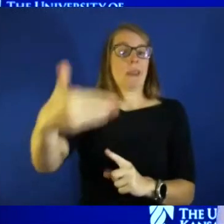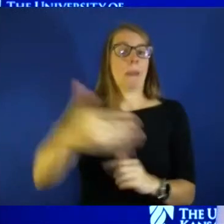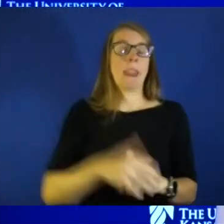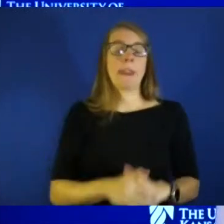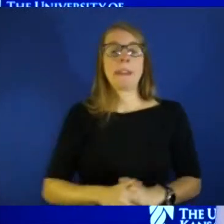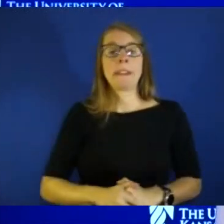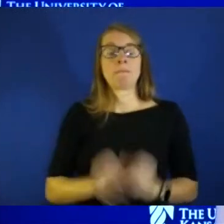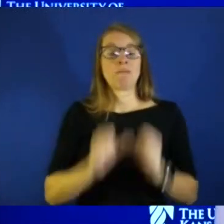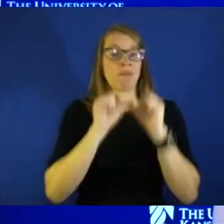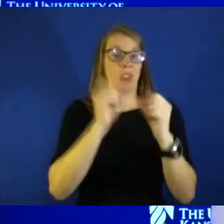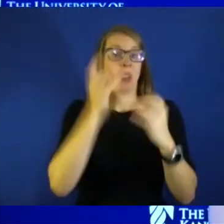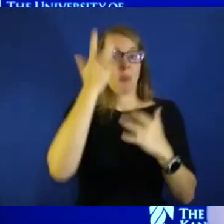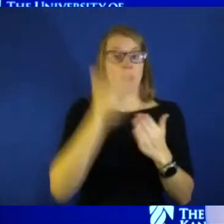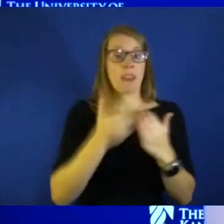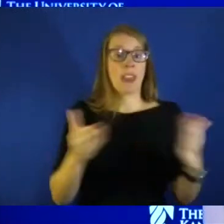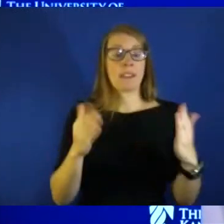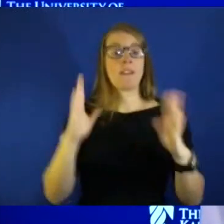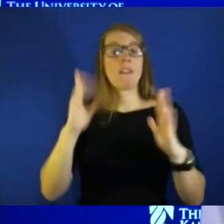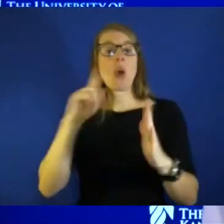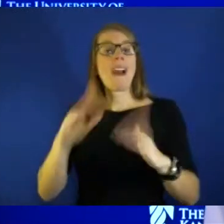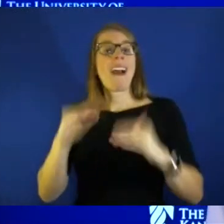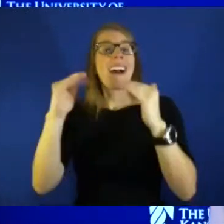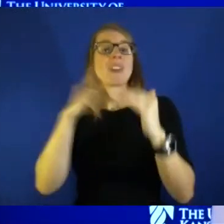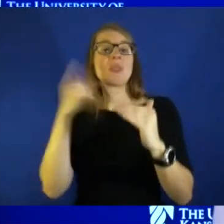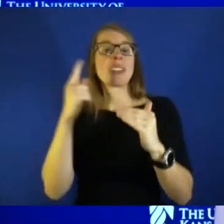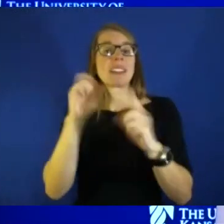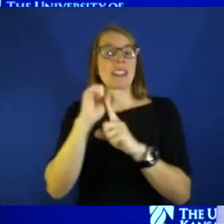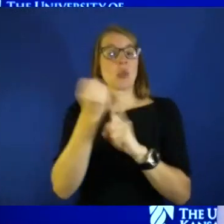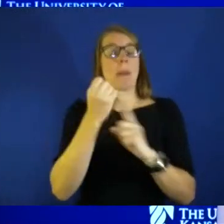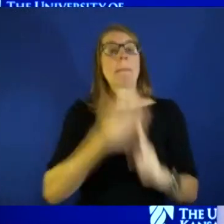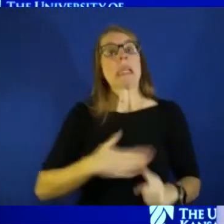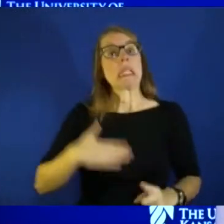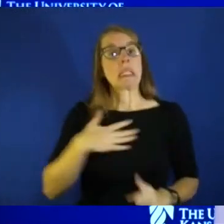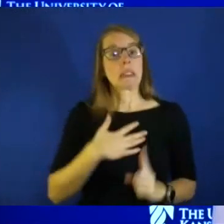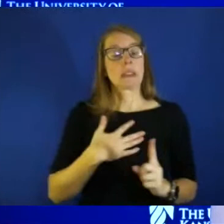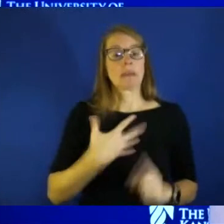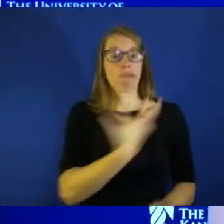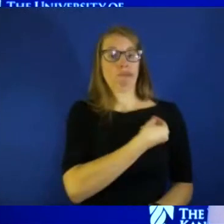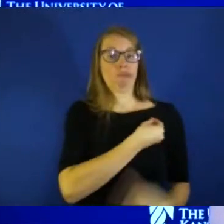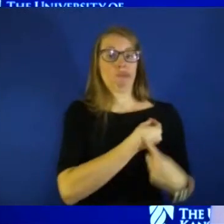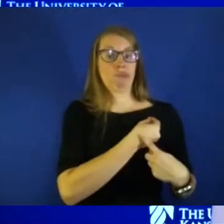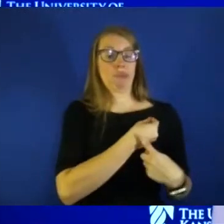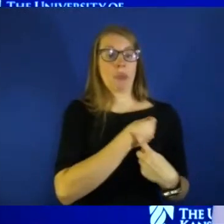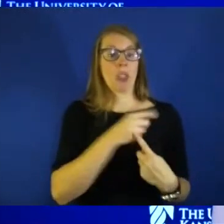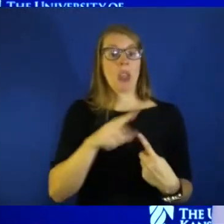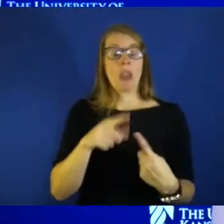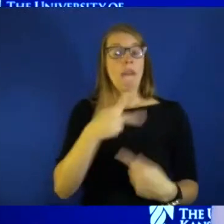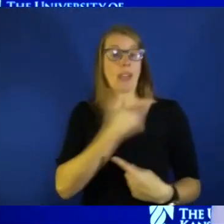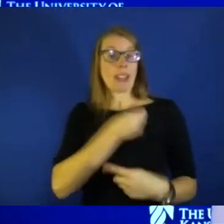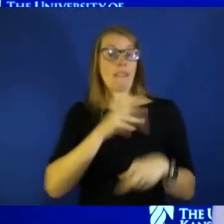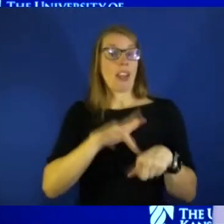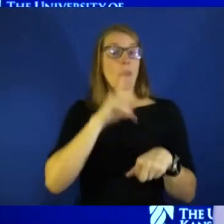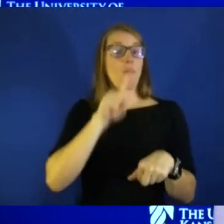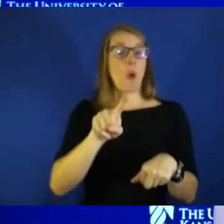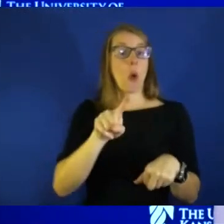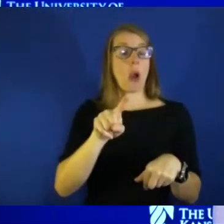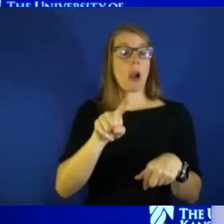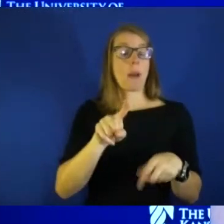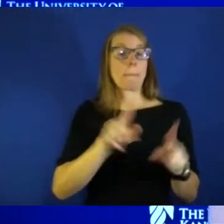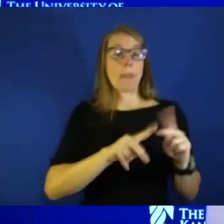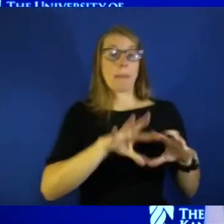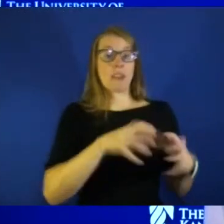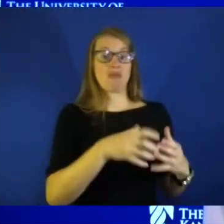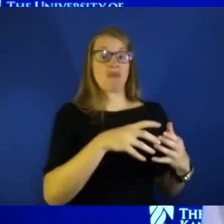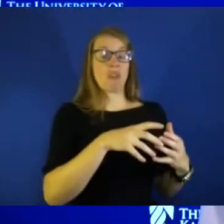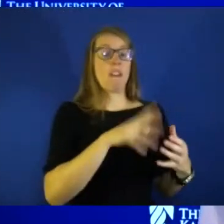in those high-risk situations. Please get vaccinated when the vaccines are available for the population of 11 to 5